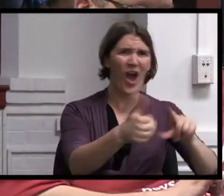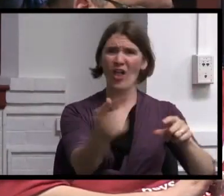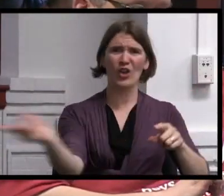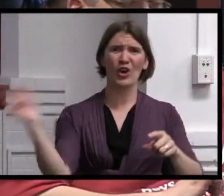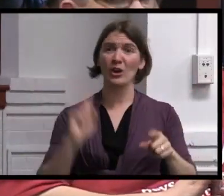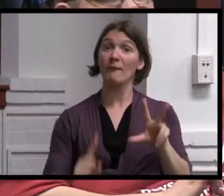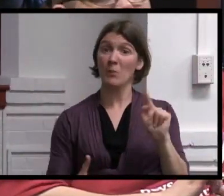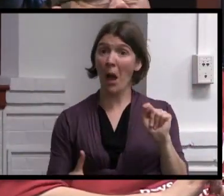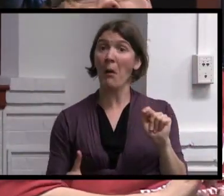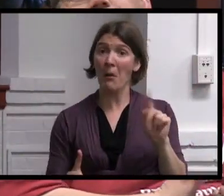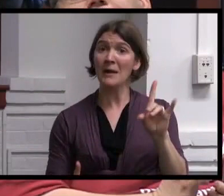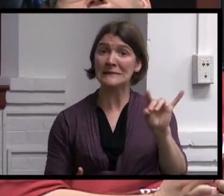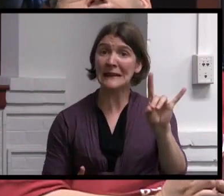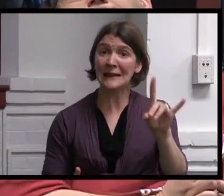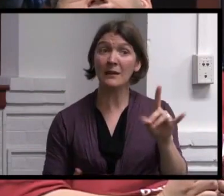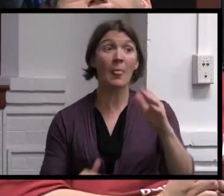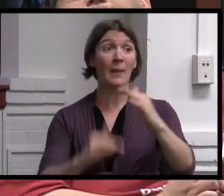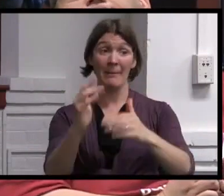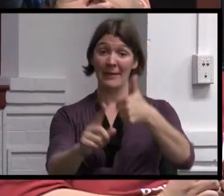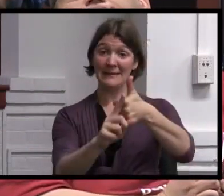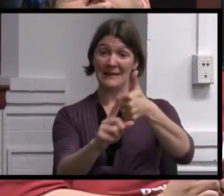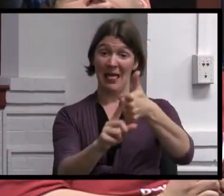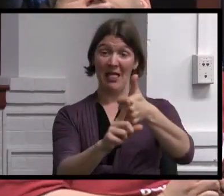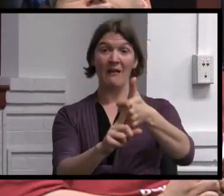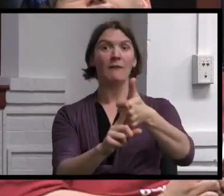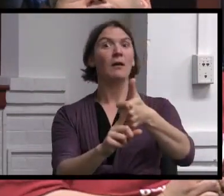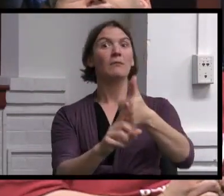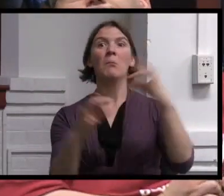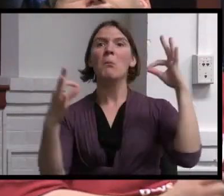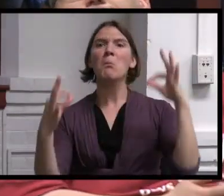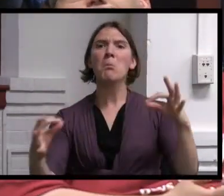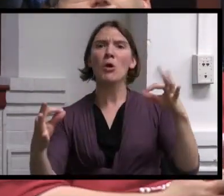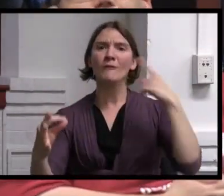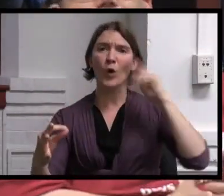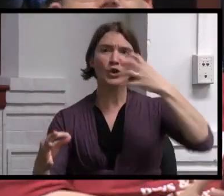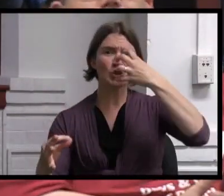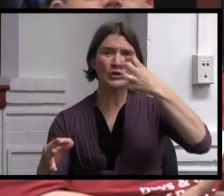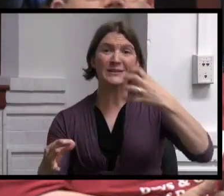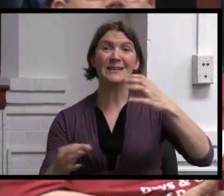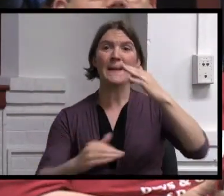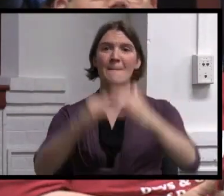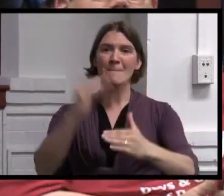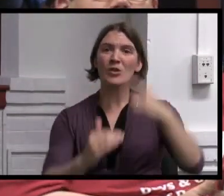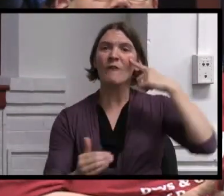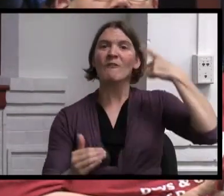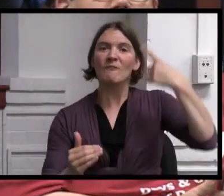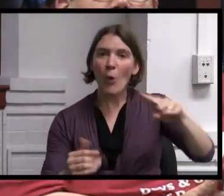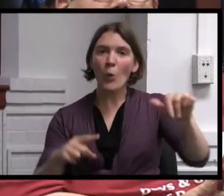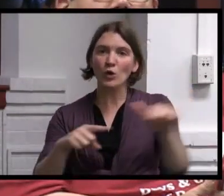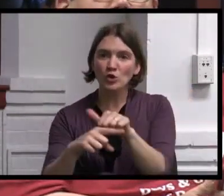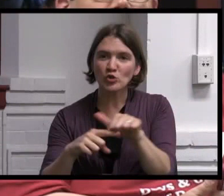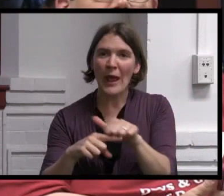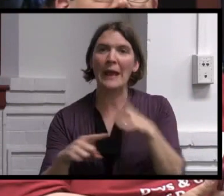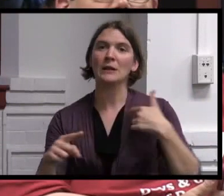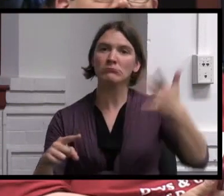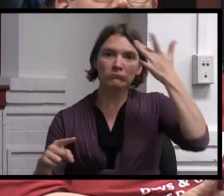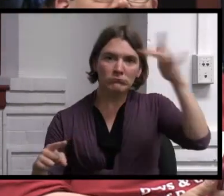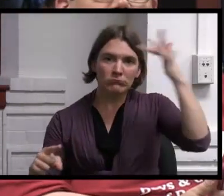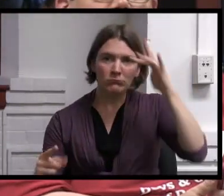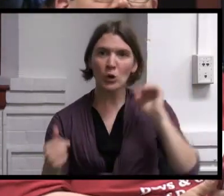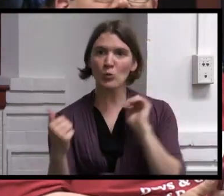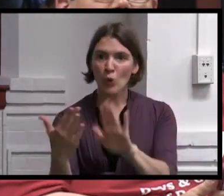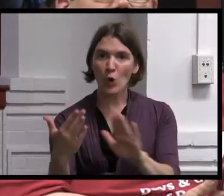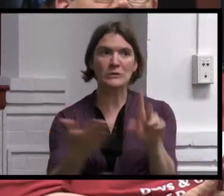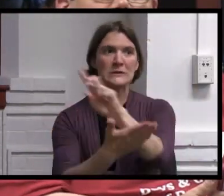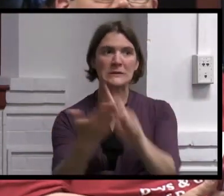places. Right. And it's the building itself, the infrastructure is perfect for circus because it was built for circus and they built it very intelligently, designed it